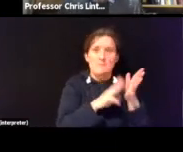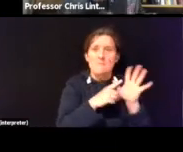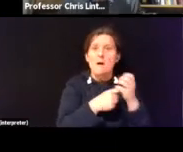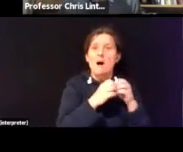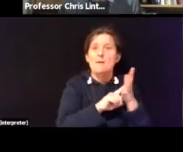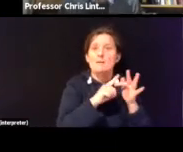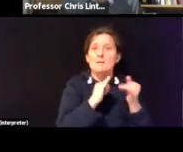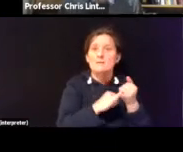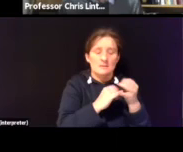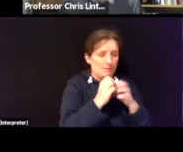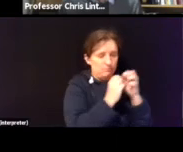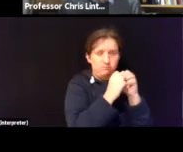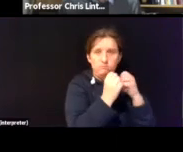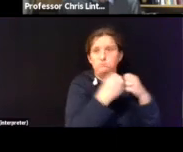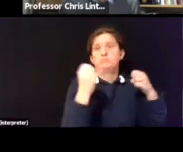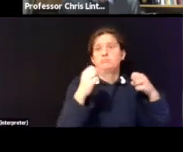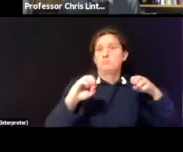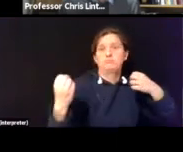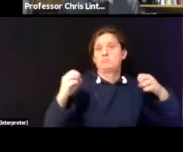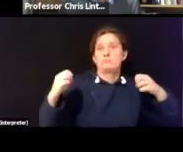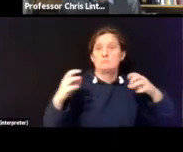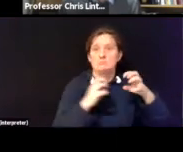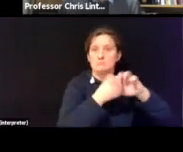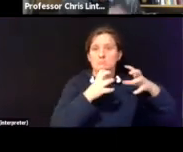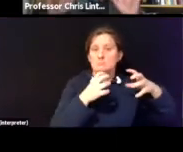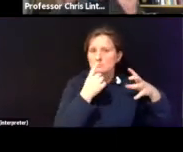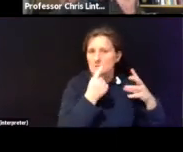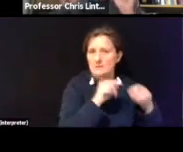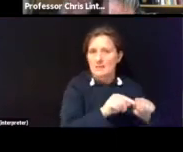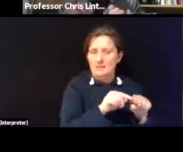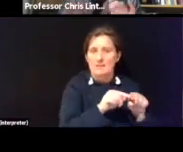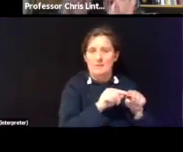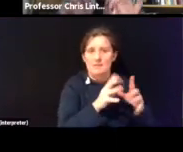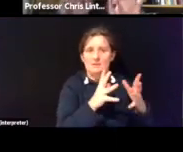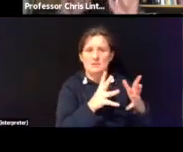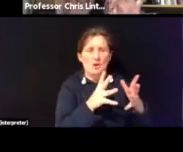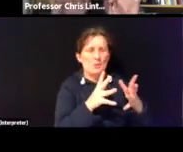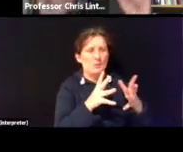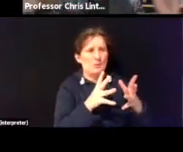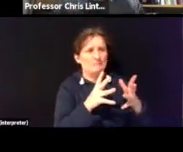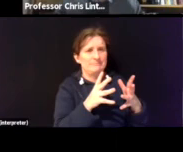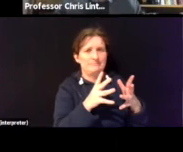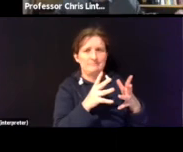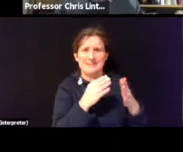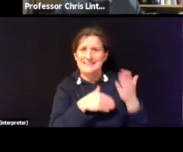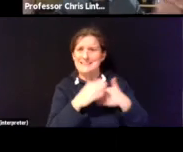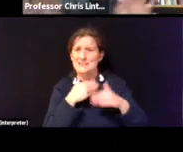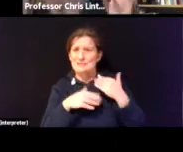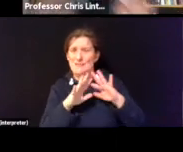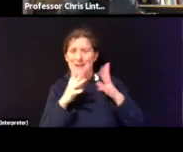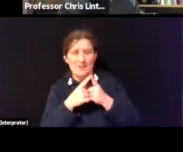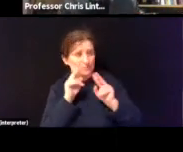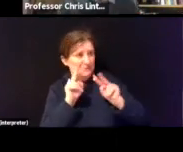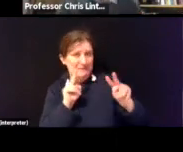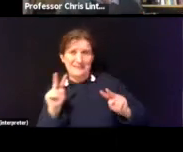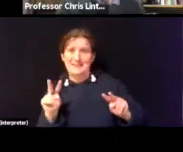caused by similar effects in the outer solar system. And so the history of everything we see around us here is